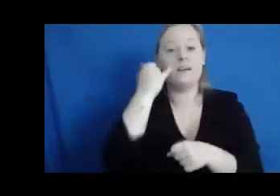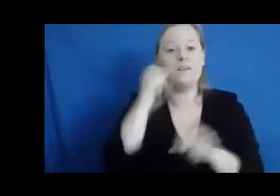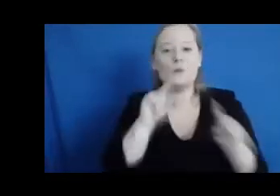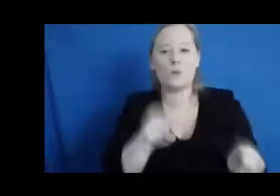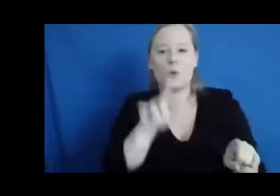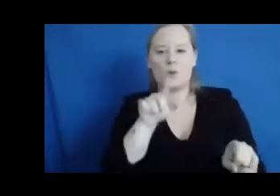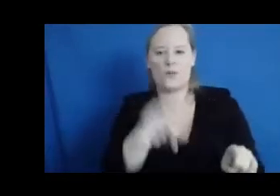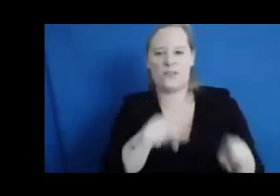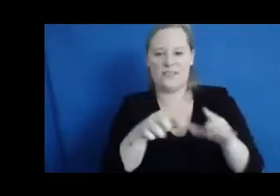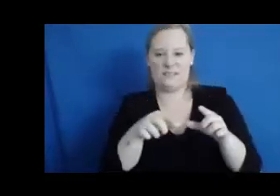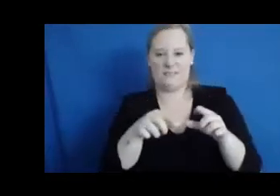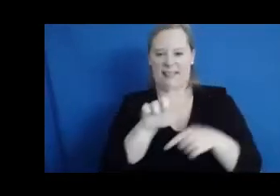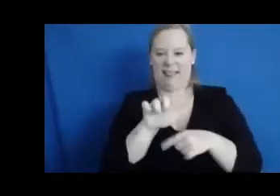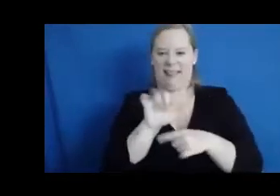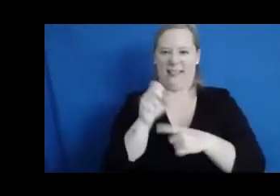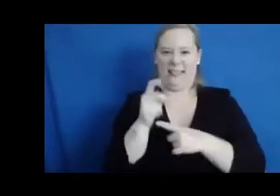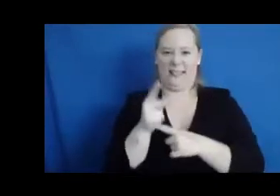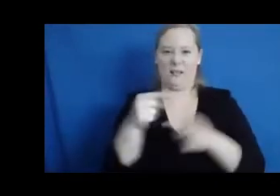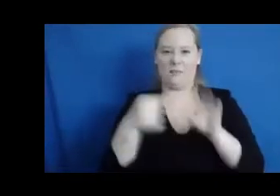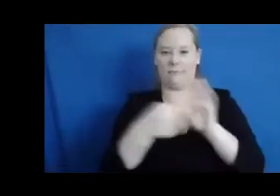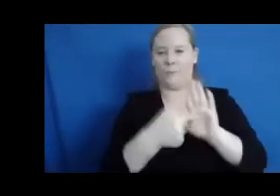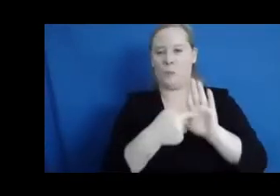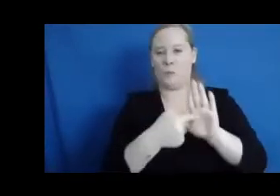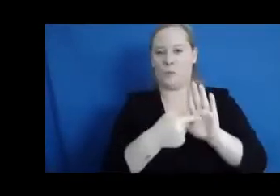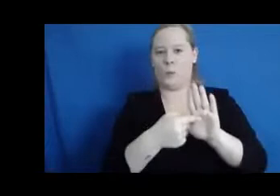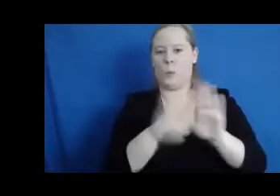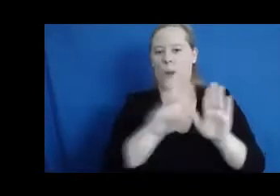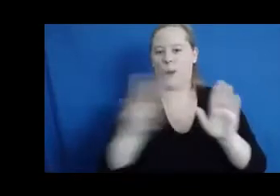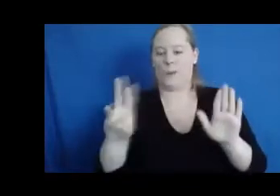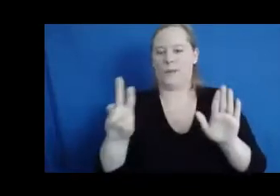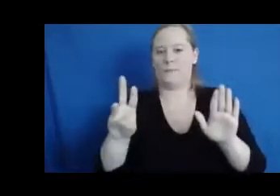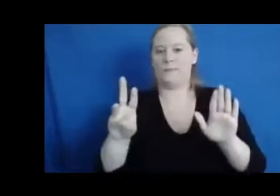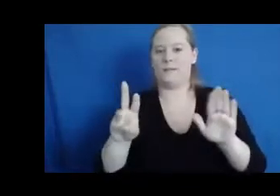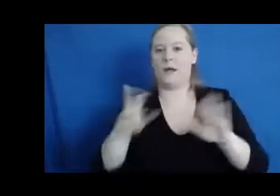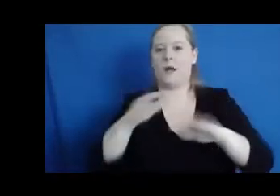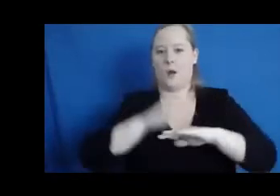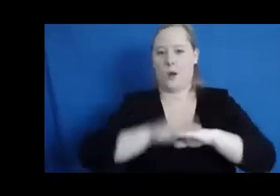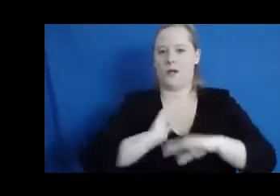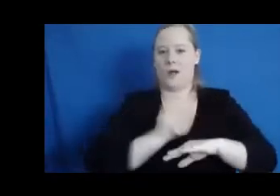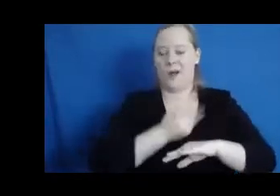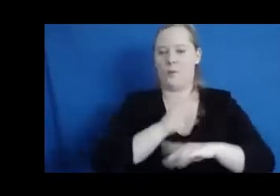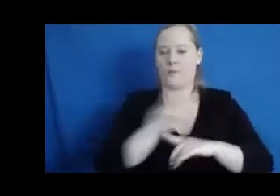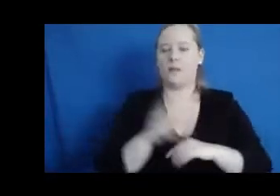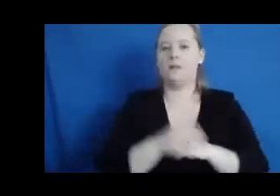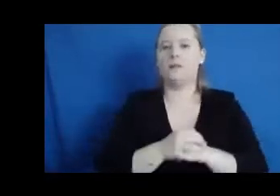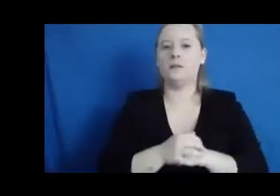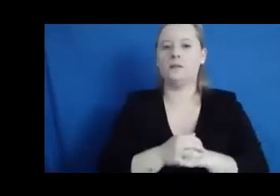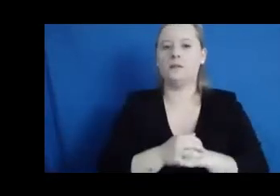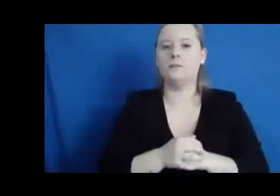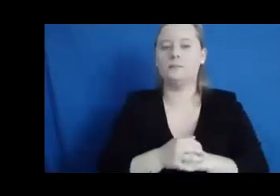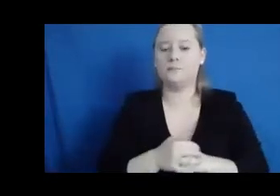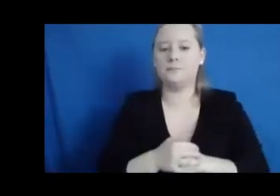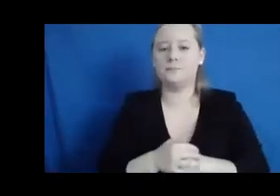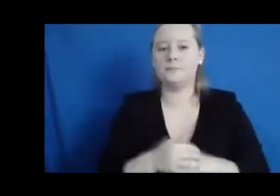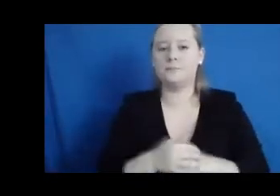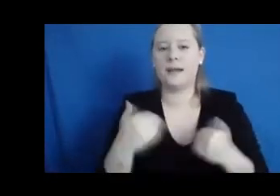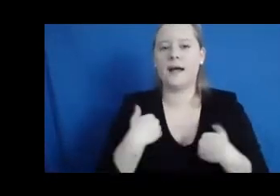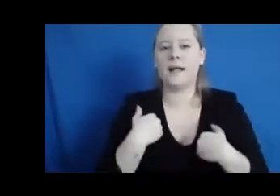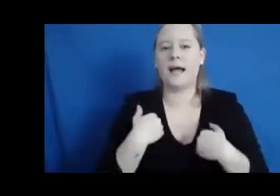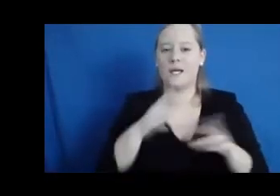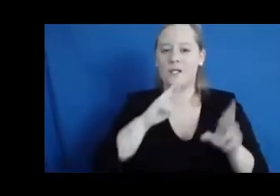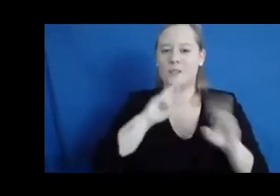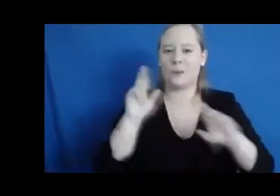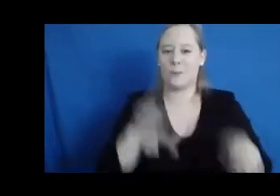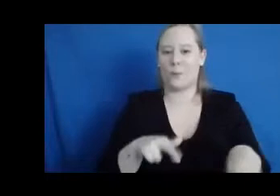link, it'll take you straight to the website on our Bureau of Geology webpage that has reports and fact